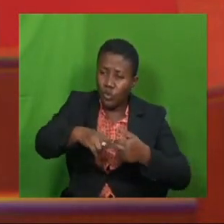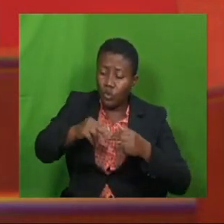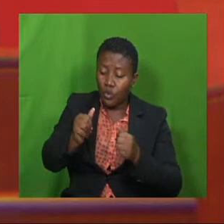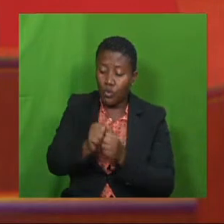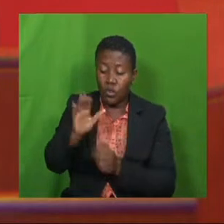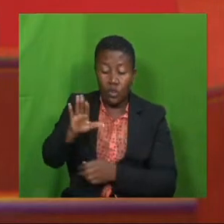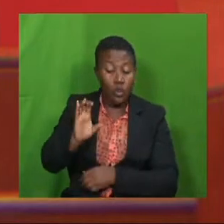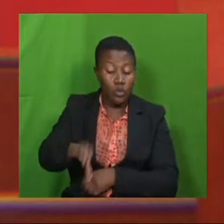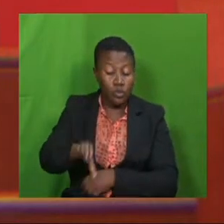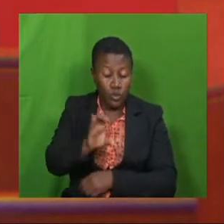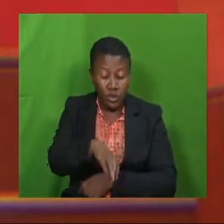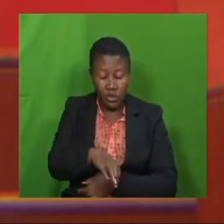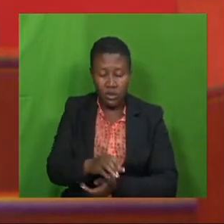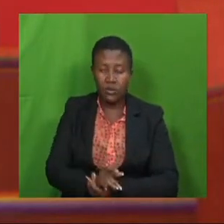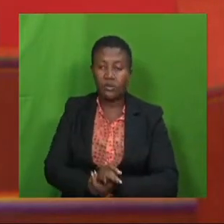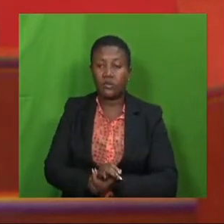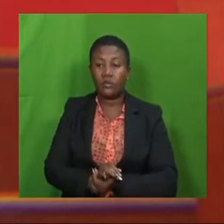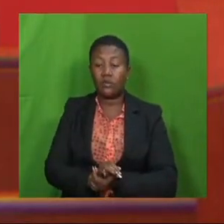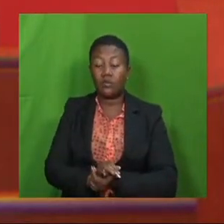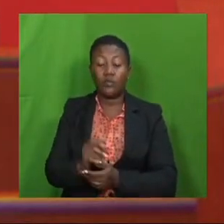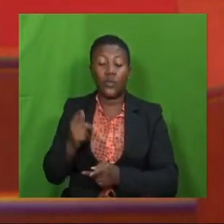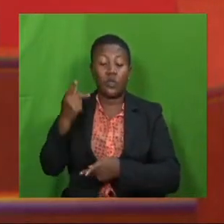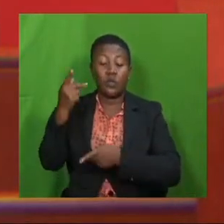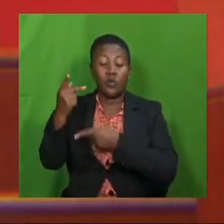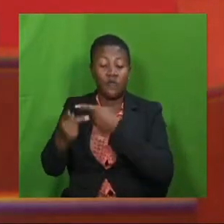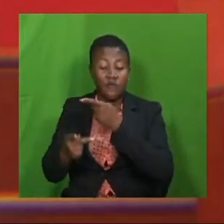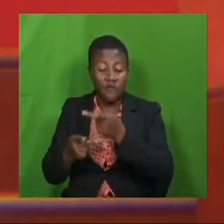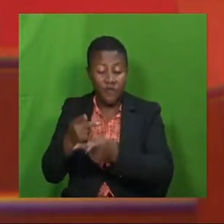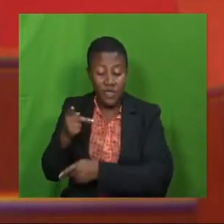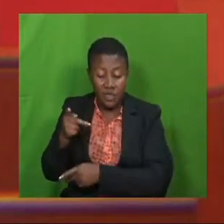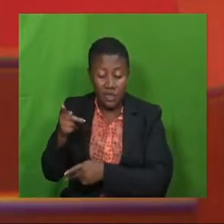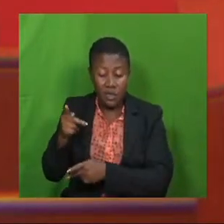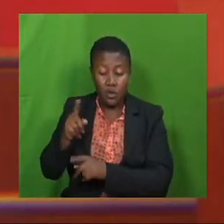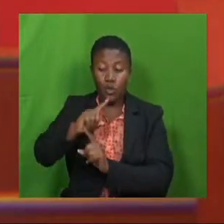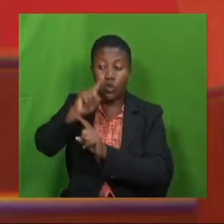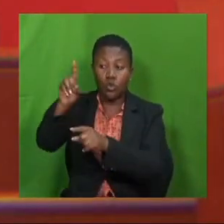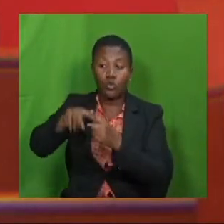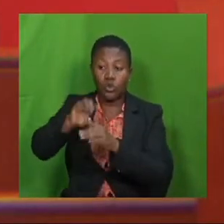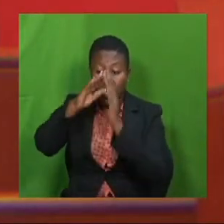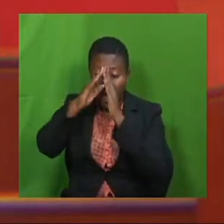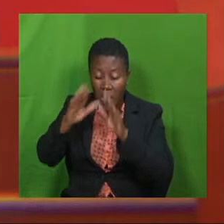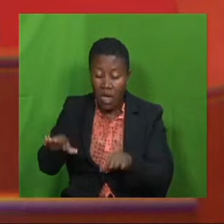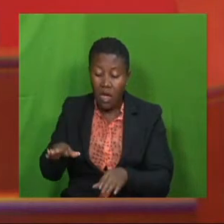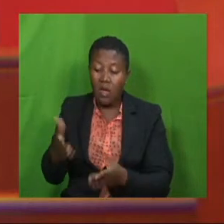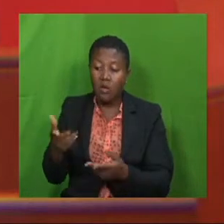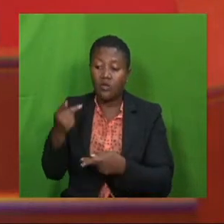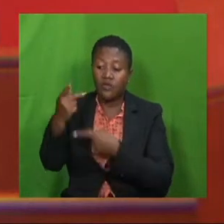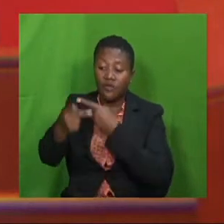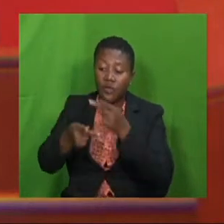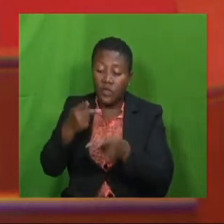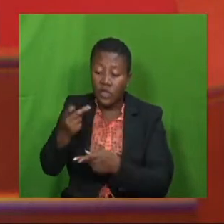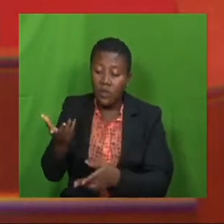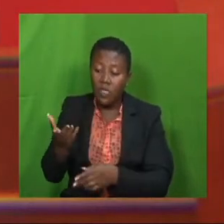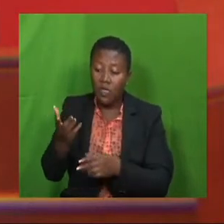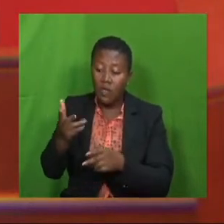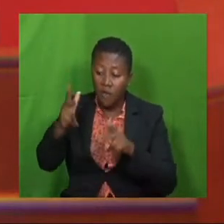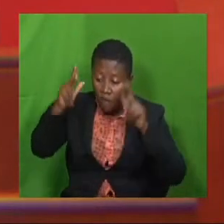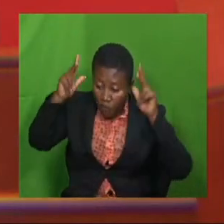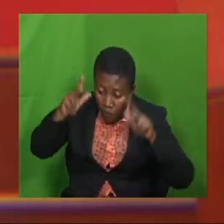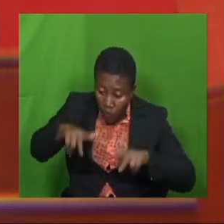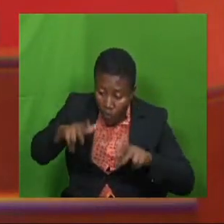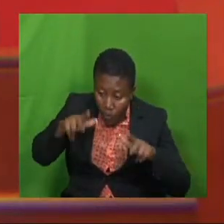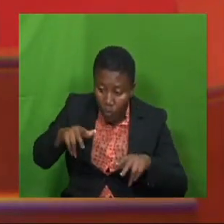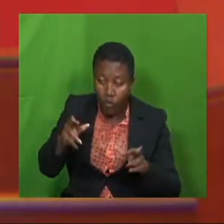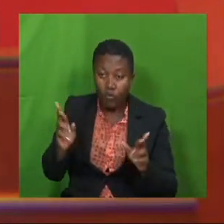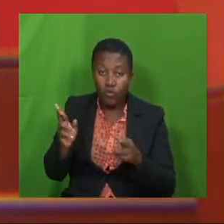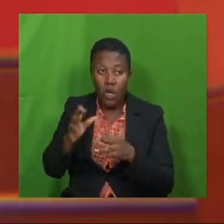constituents. Visit them in their homes, the mosques, in the churches, and demonstrate